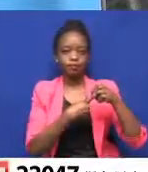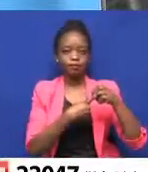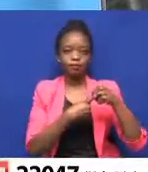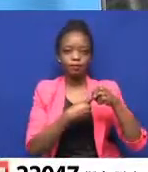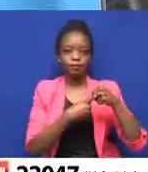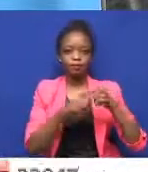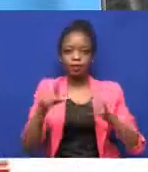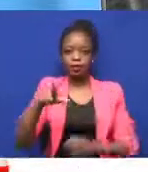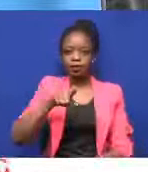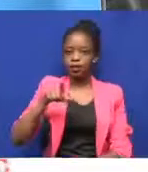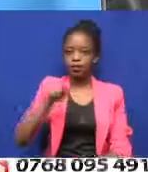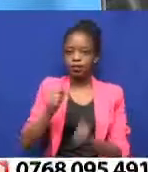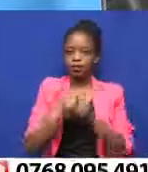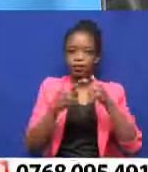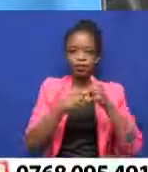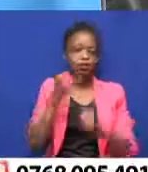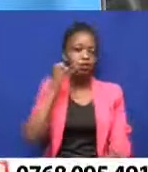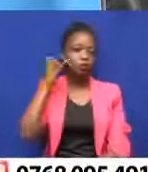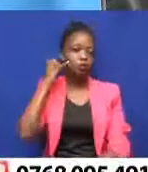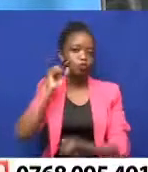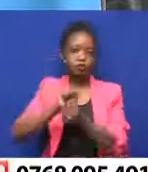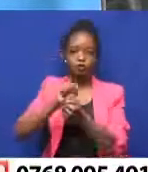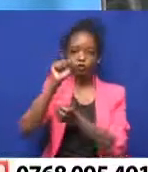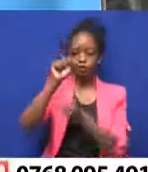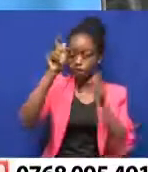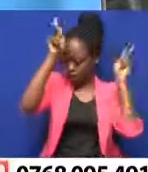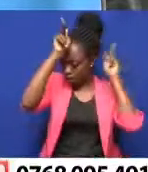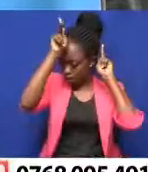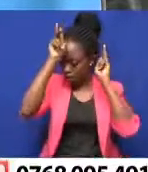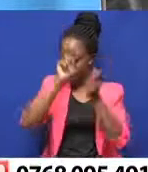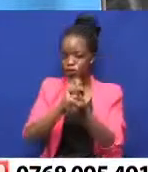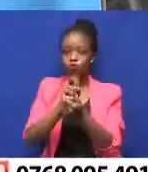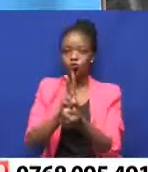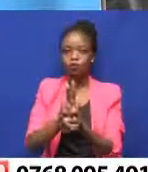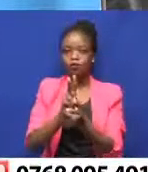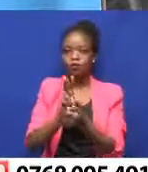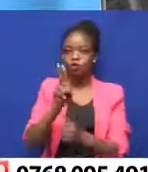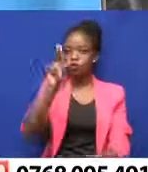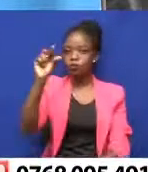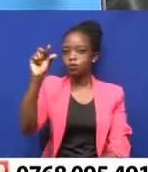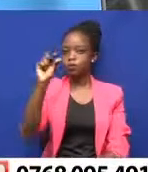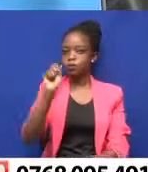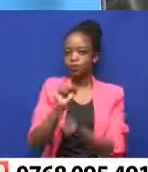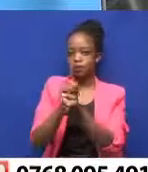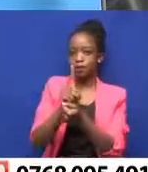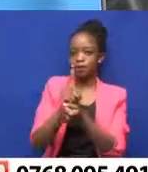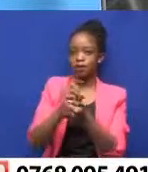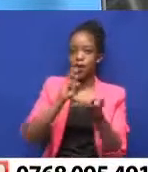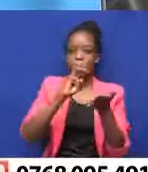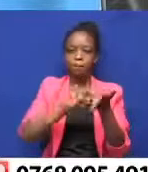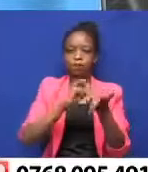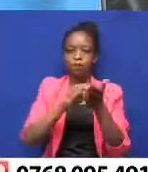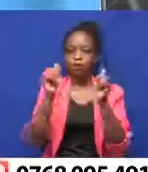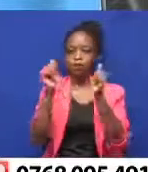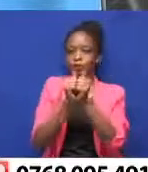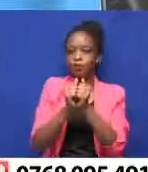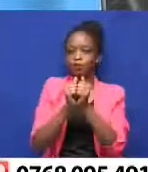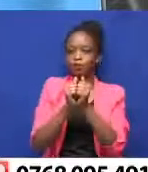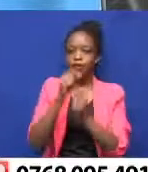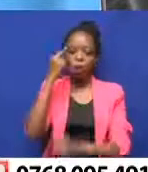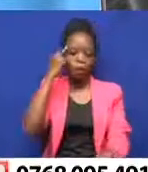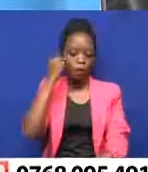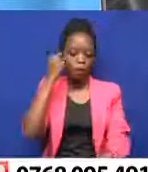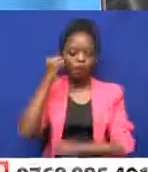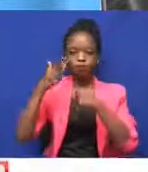Laikipia 16, Nakuru 15, Kakamega 12, Uasin Gishu 11, Machakos 10,